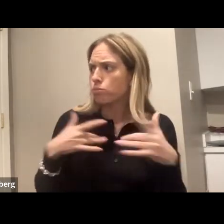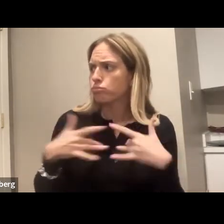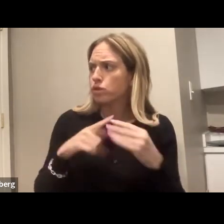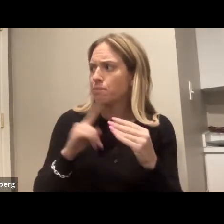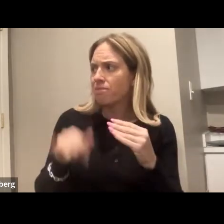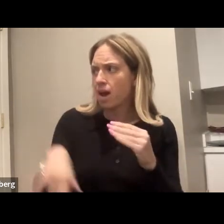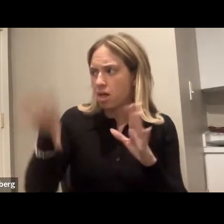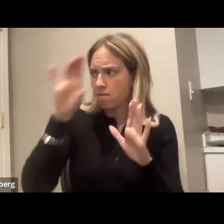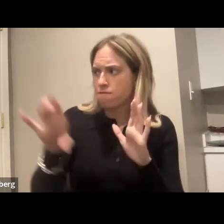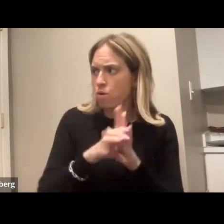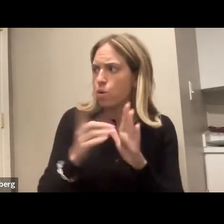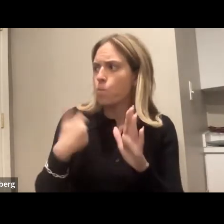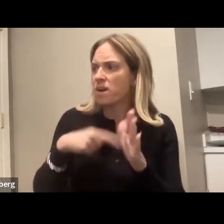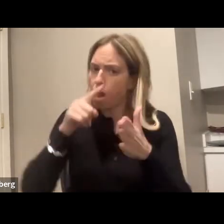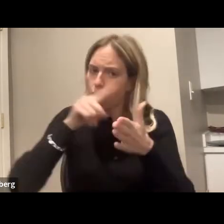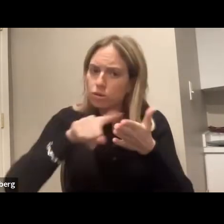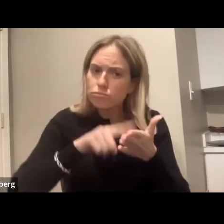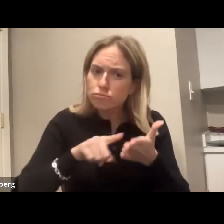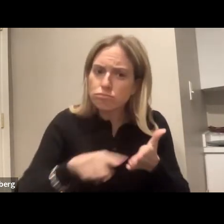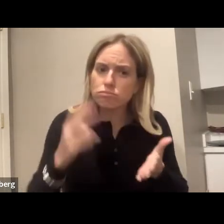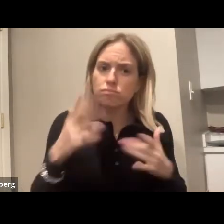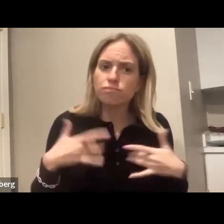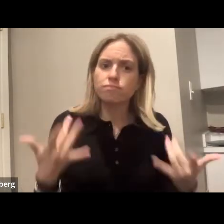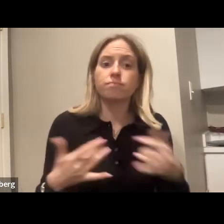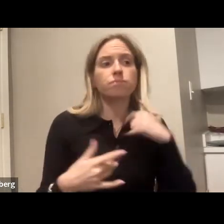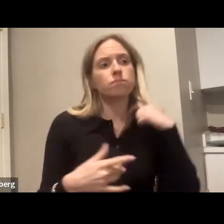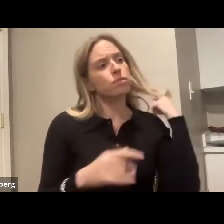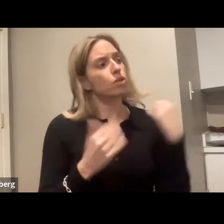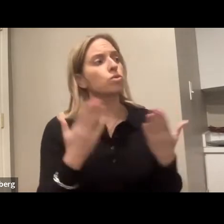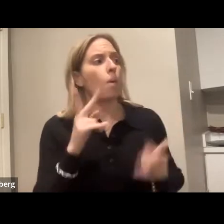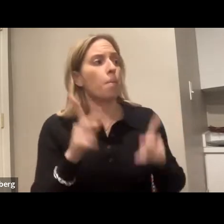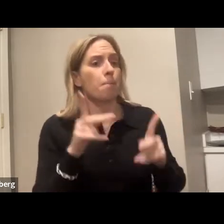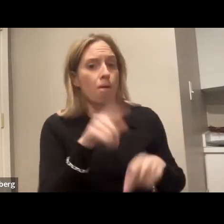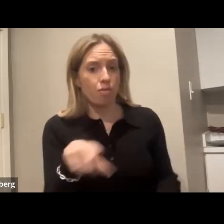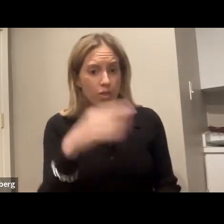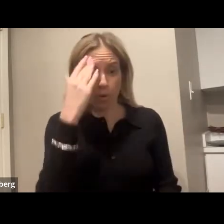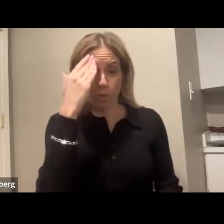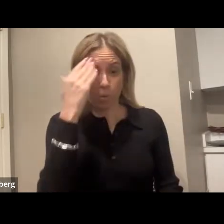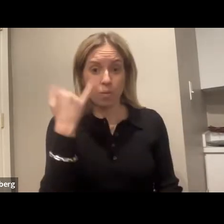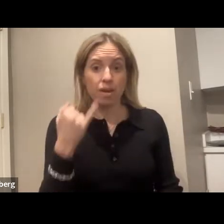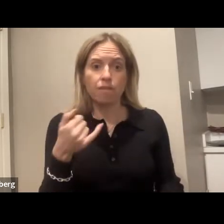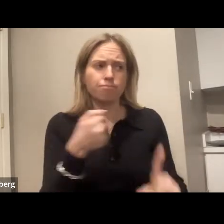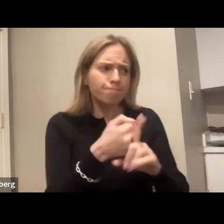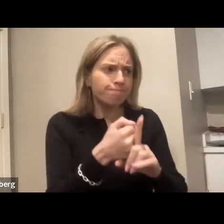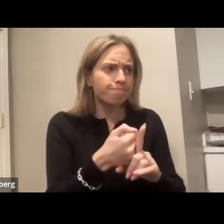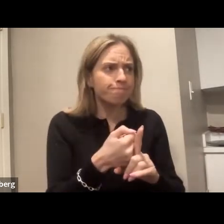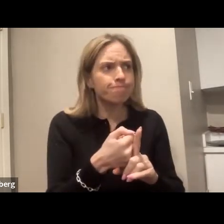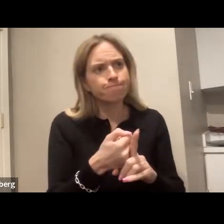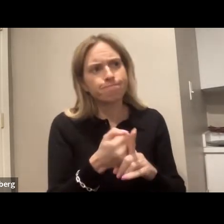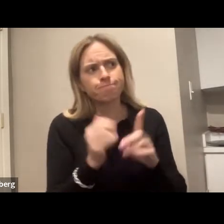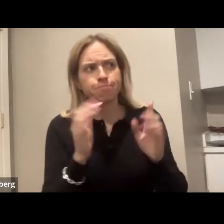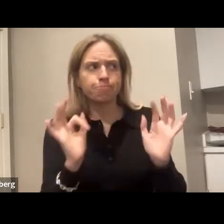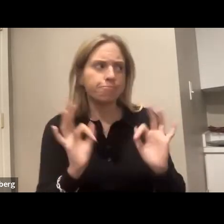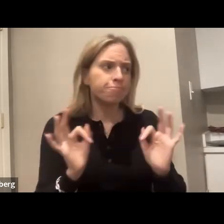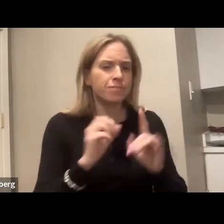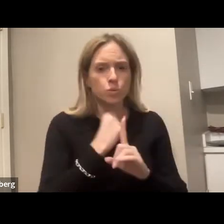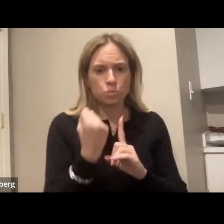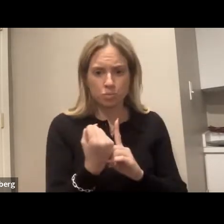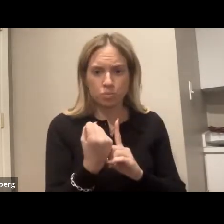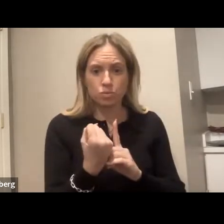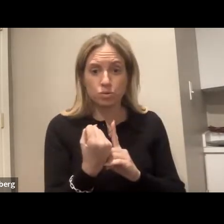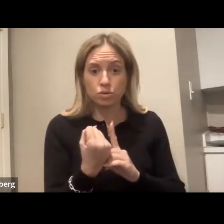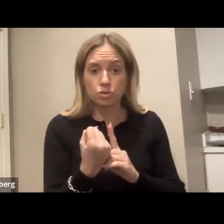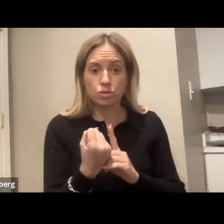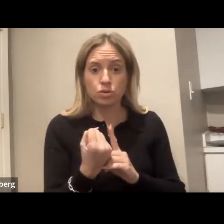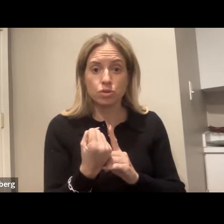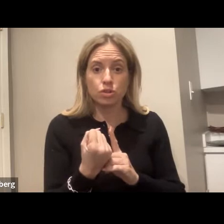that we can always check into it. And just so the public knows, if you do run into those small situations, a tweet